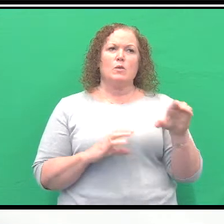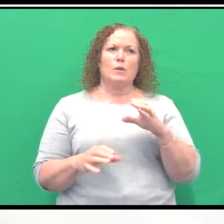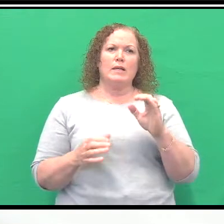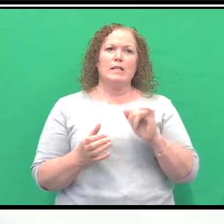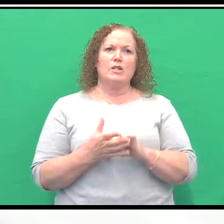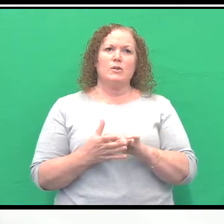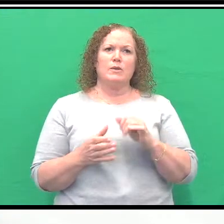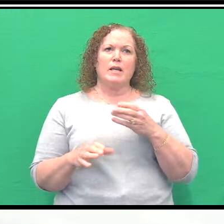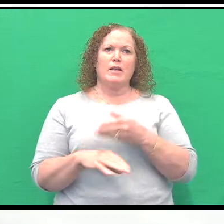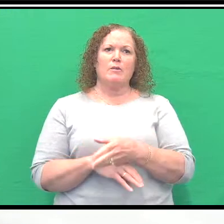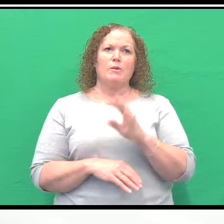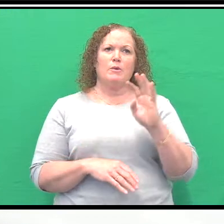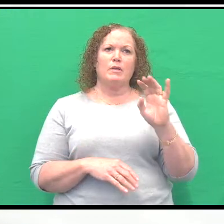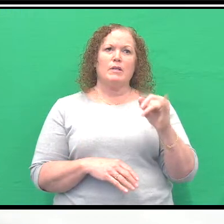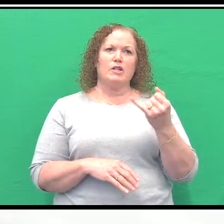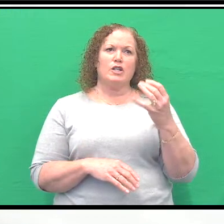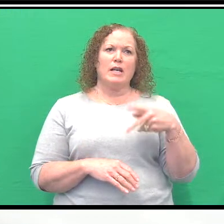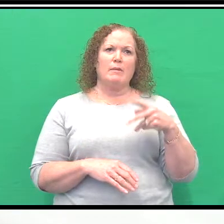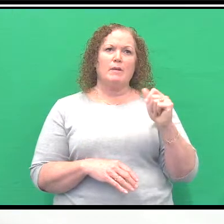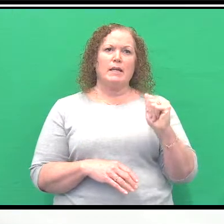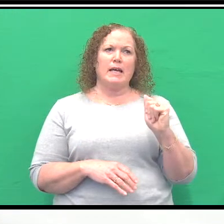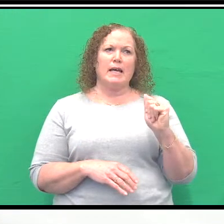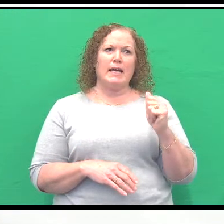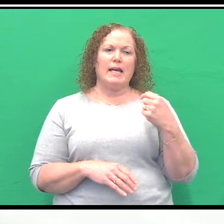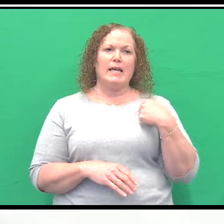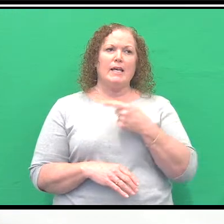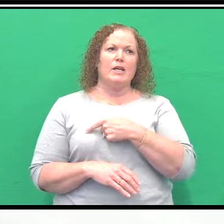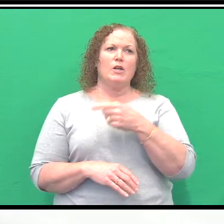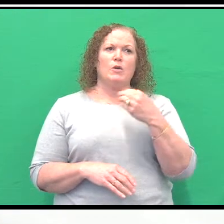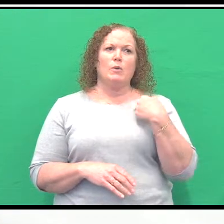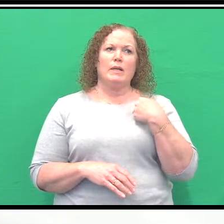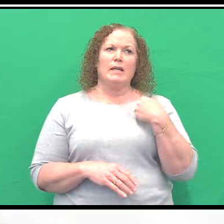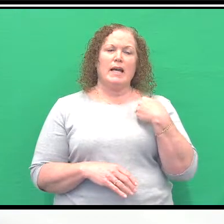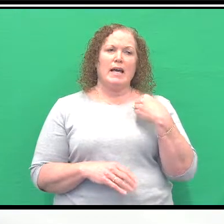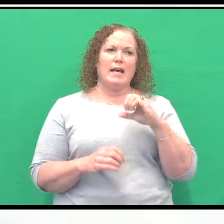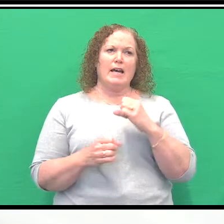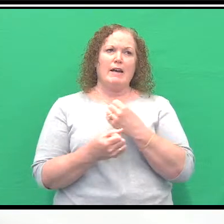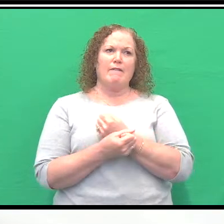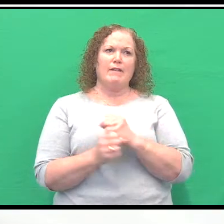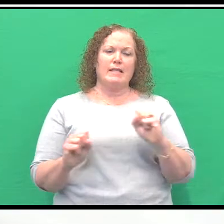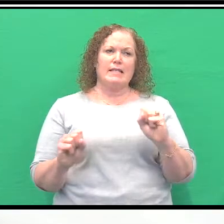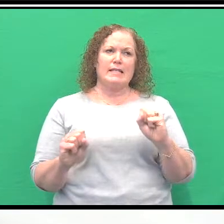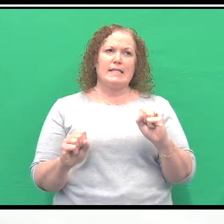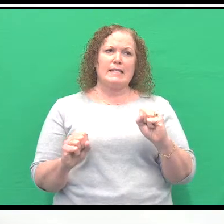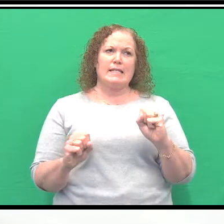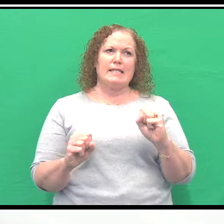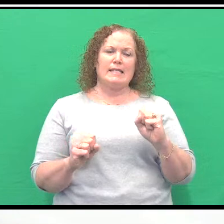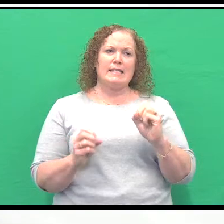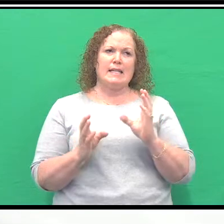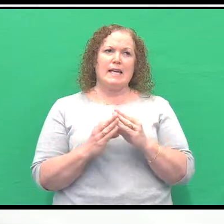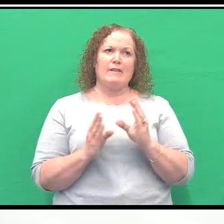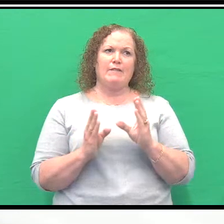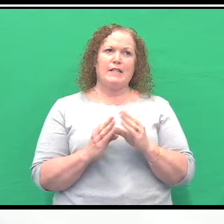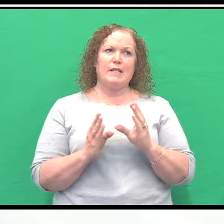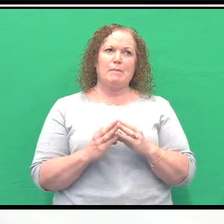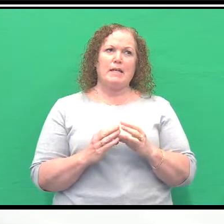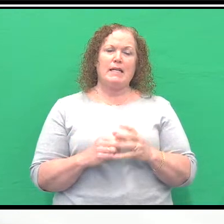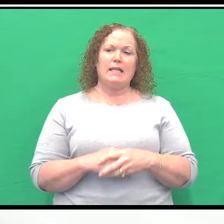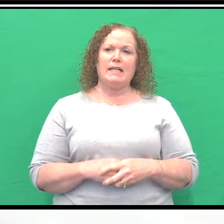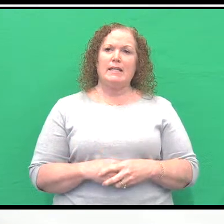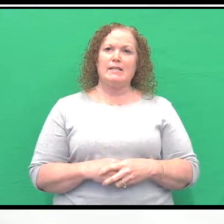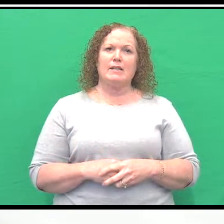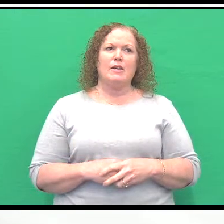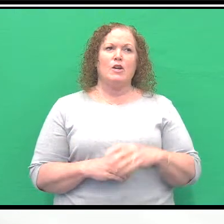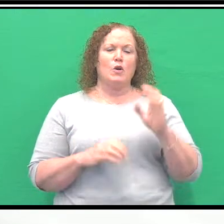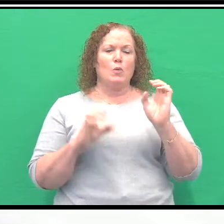group. In the JPA, we have safety committee meetings at the JPA, and we evaluate what's our biggest injury, where are most of our